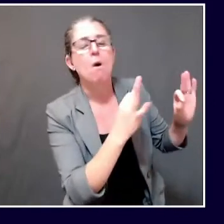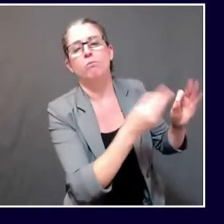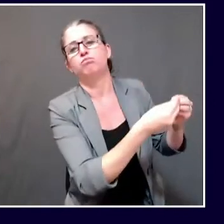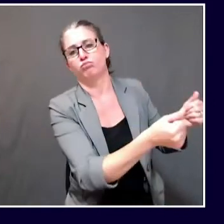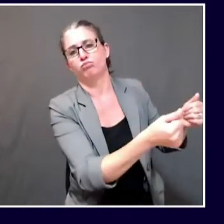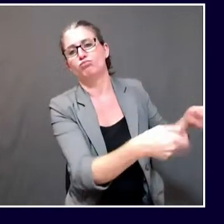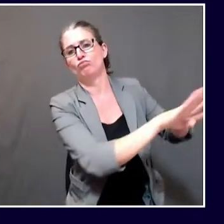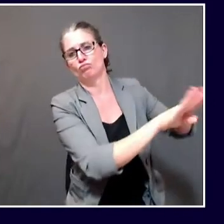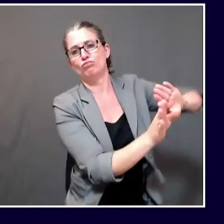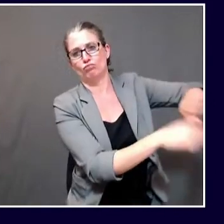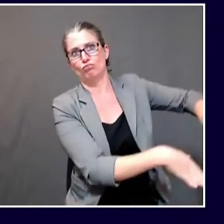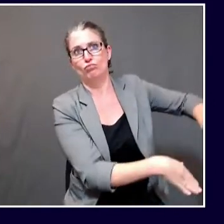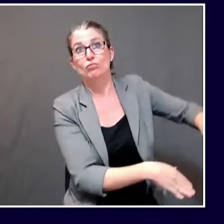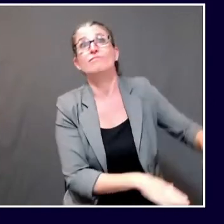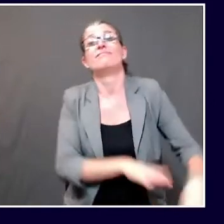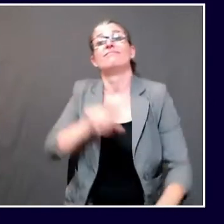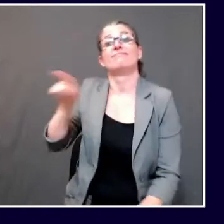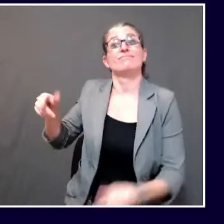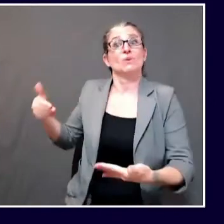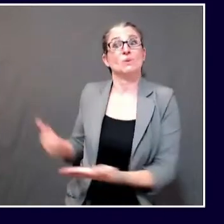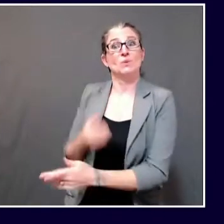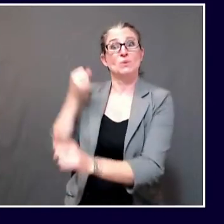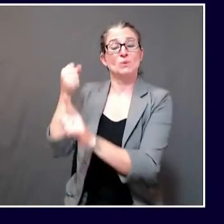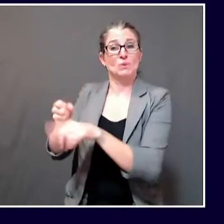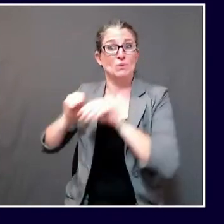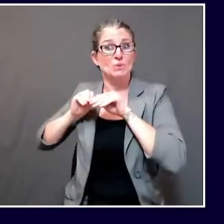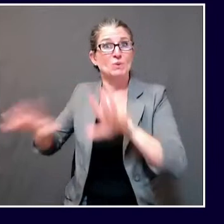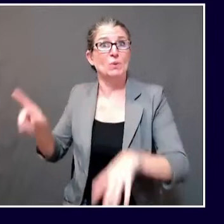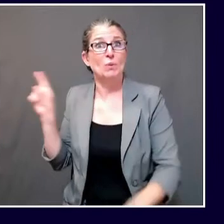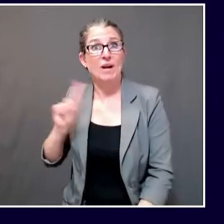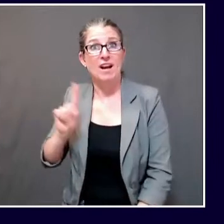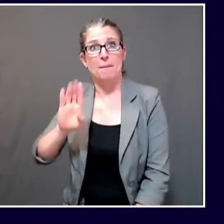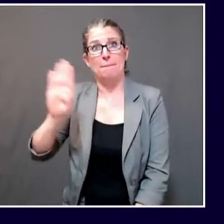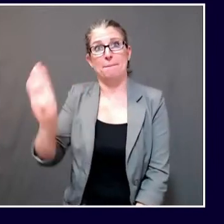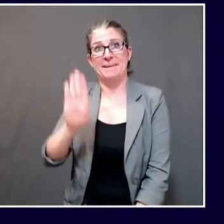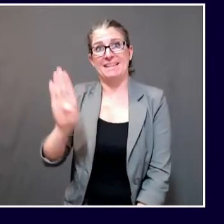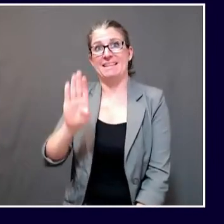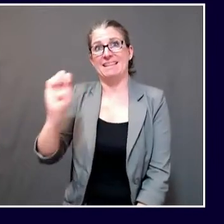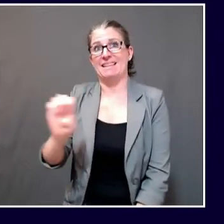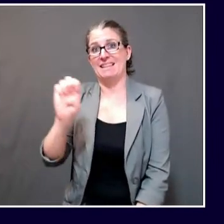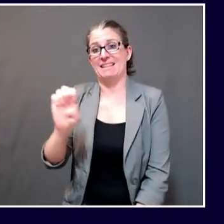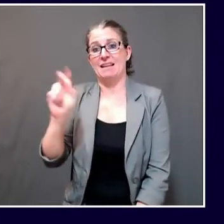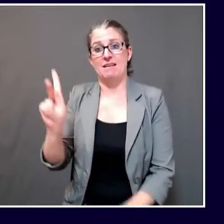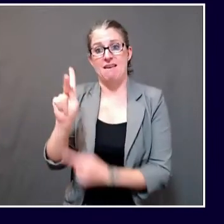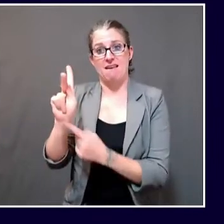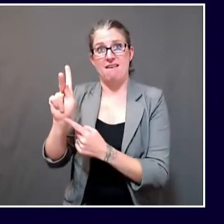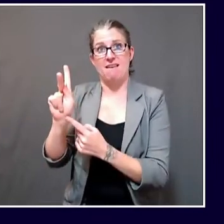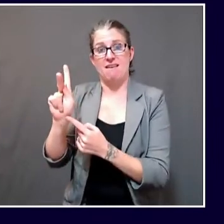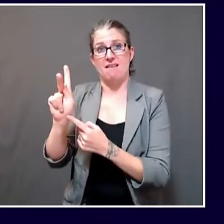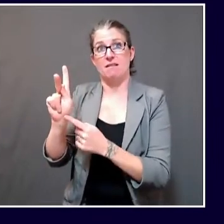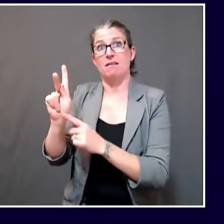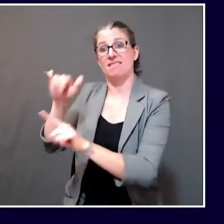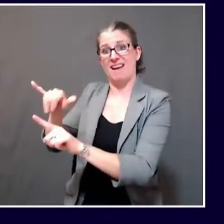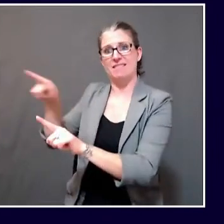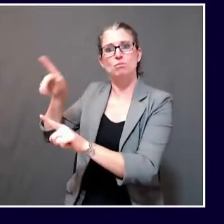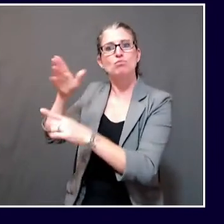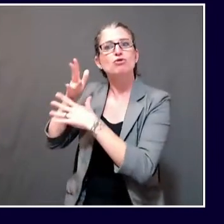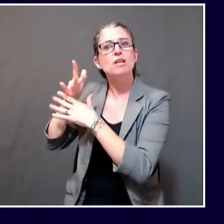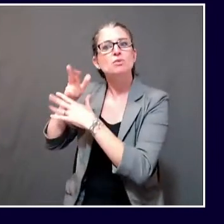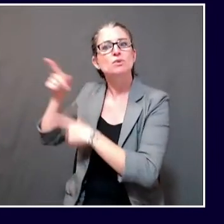BEK Incorporated facility in Brunswick after identifying 4 cases among staff